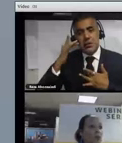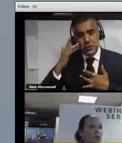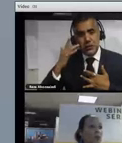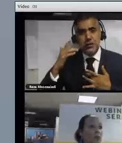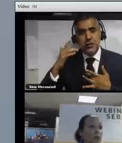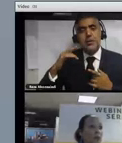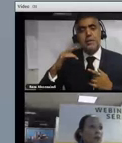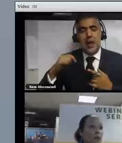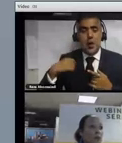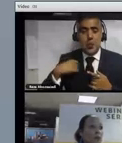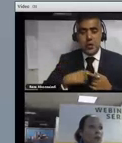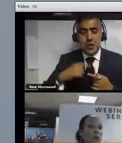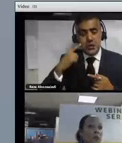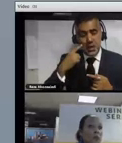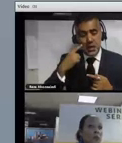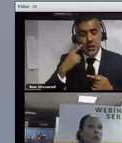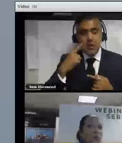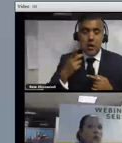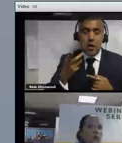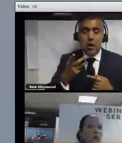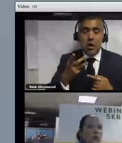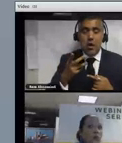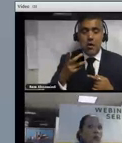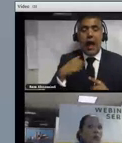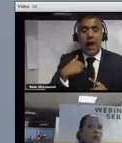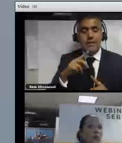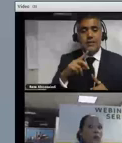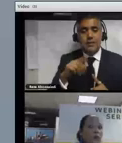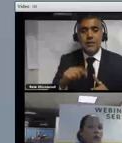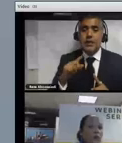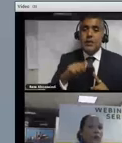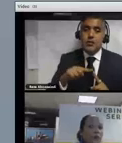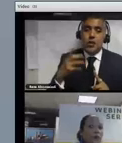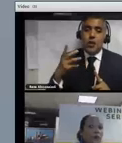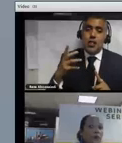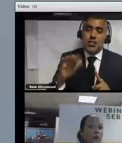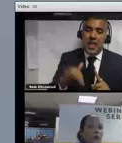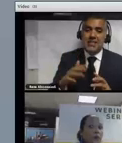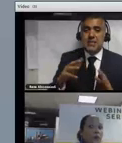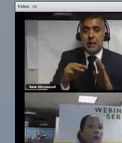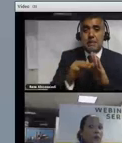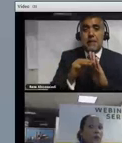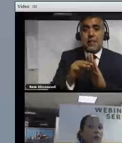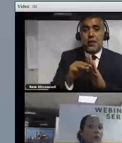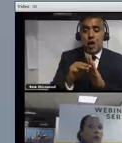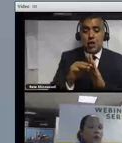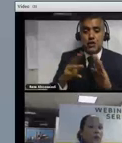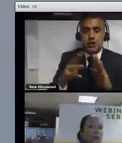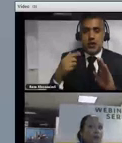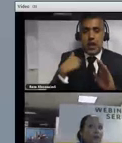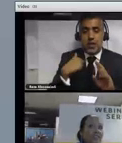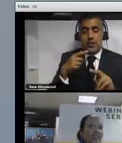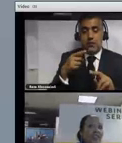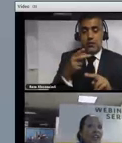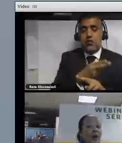we think are clearly have a disability. So that's the methodology that they use.